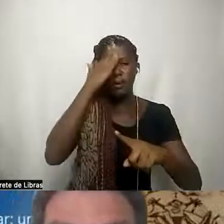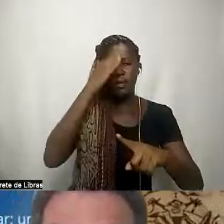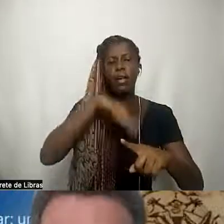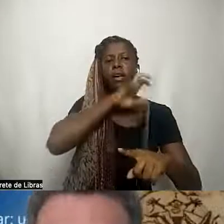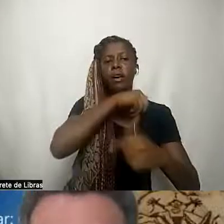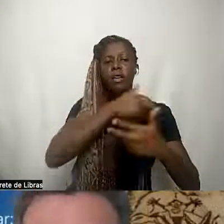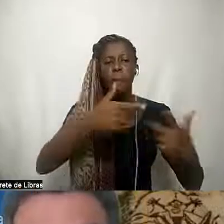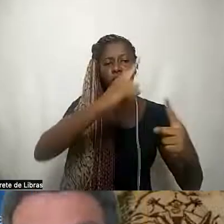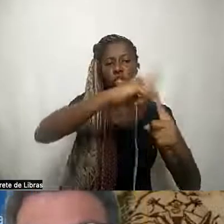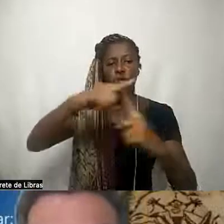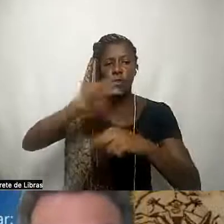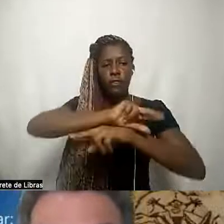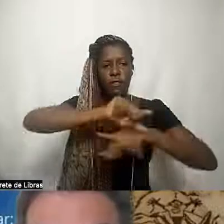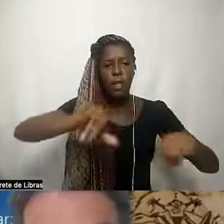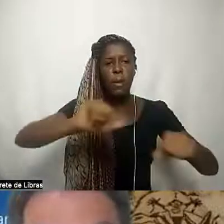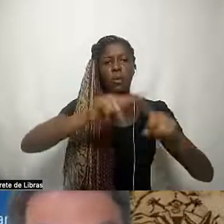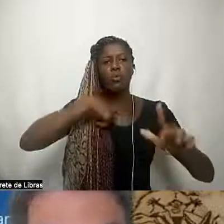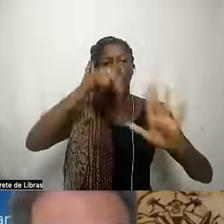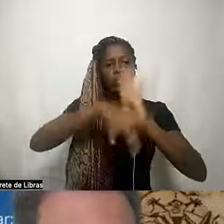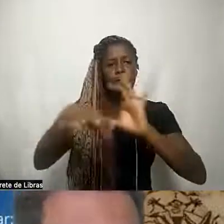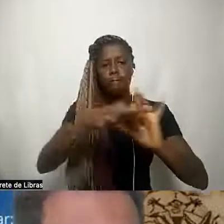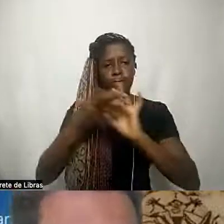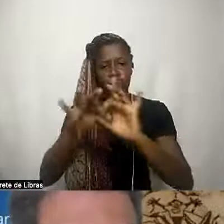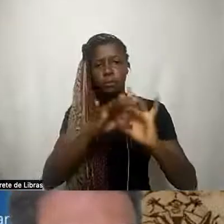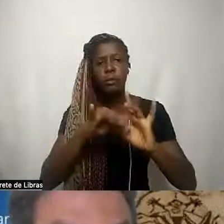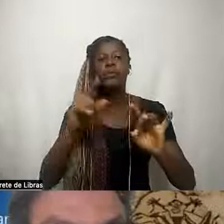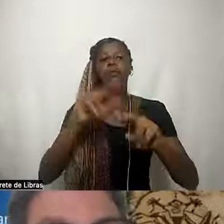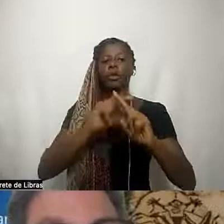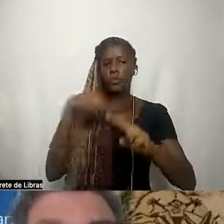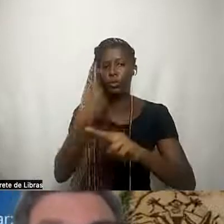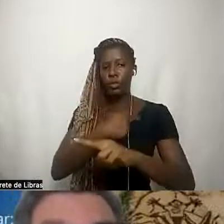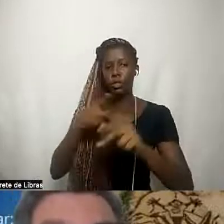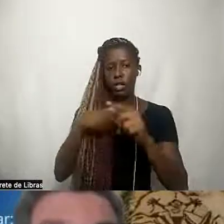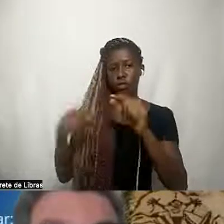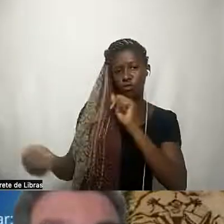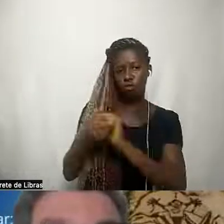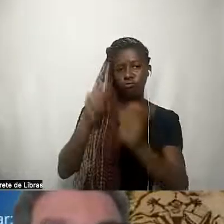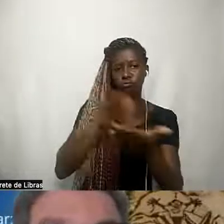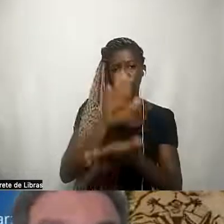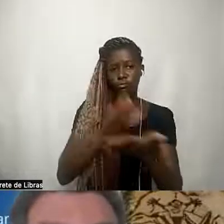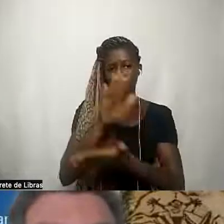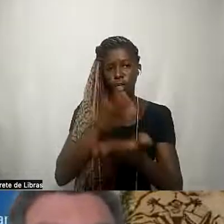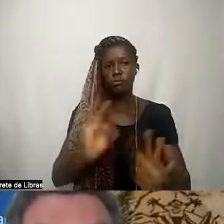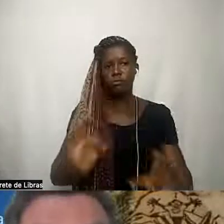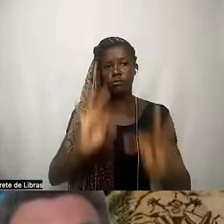and that can be seen through technical and scientific publications.